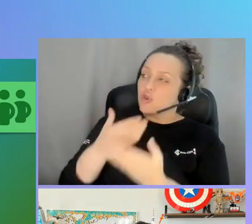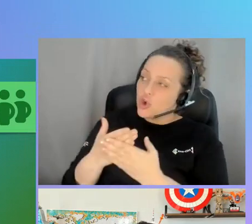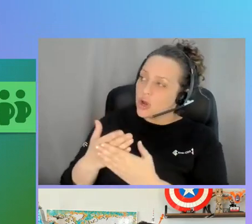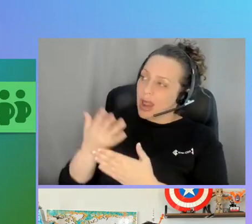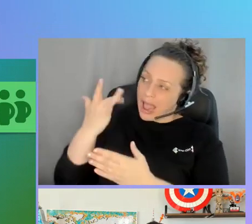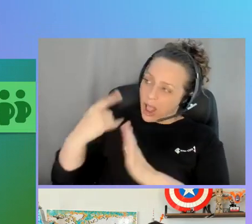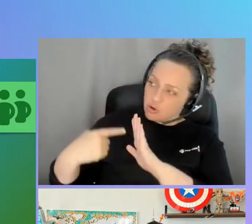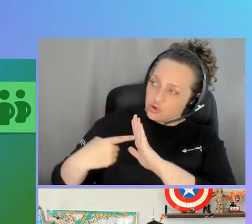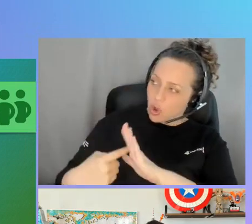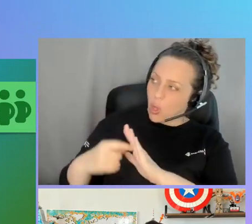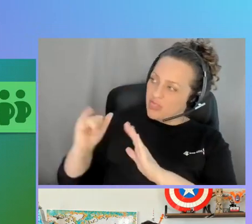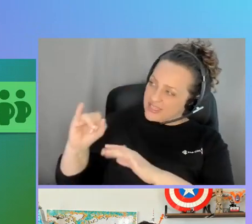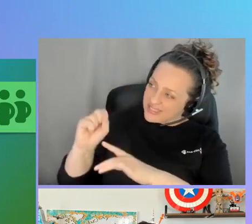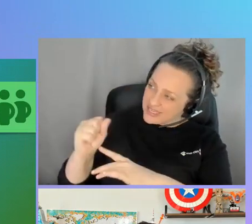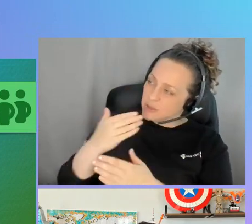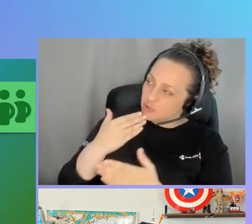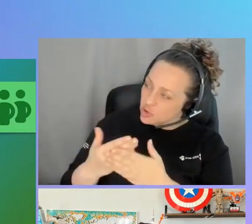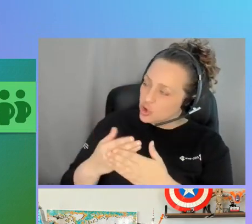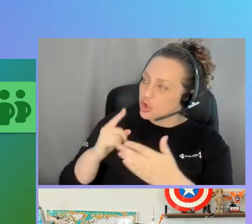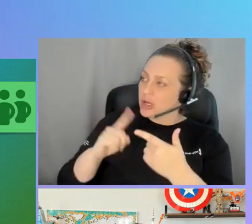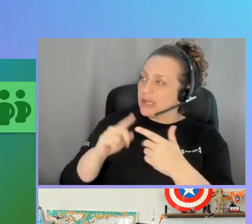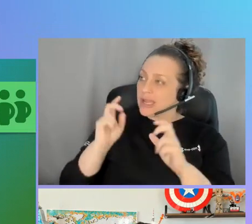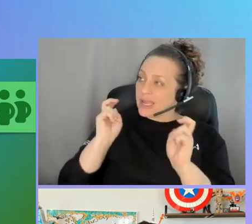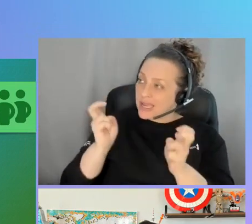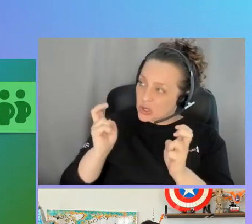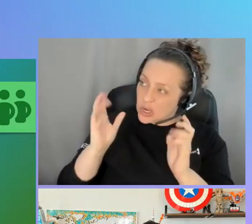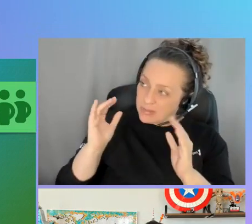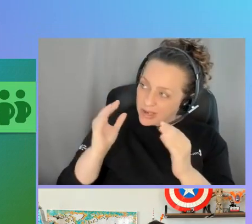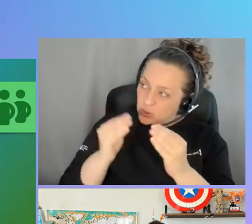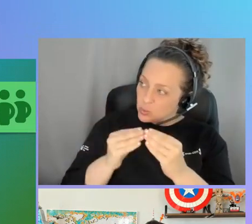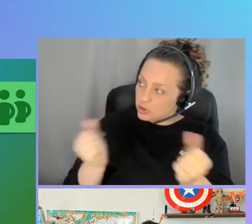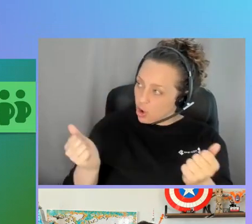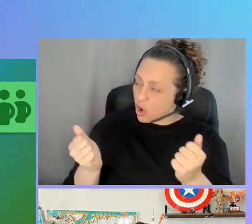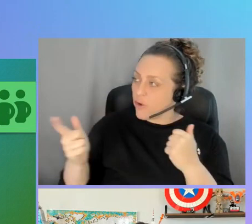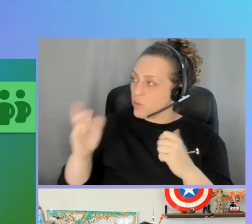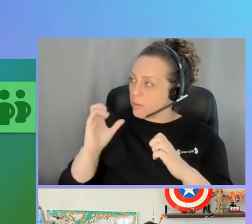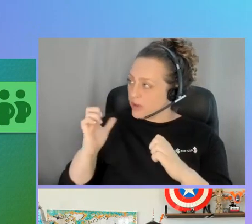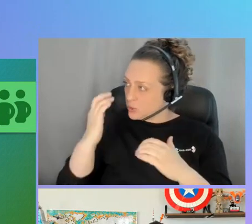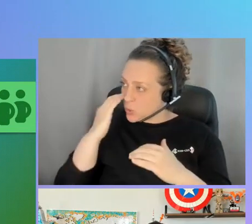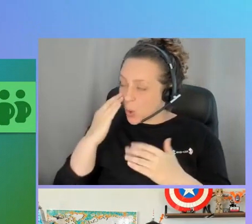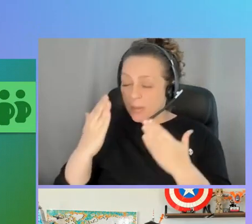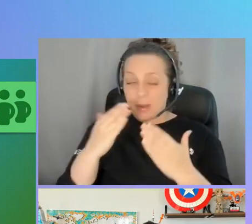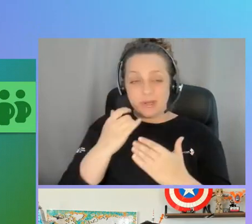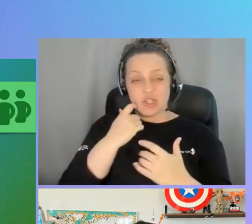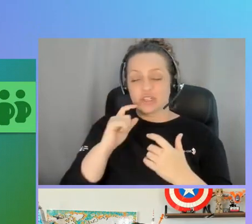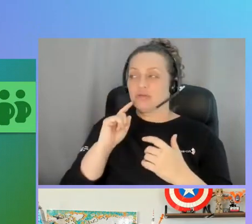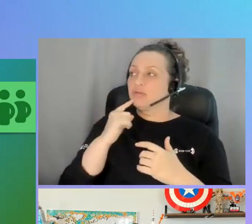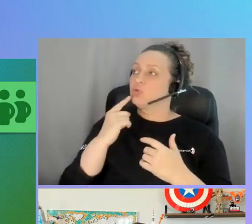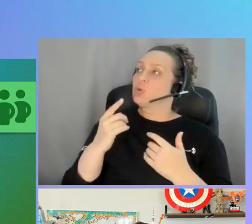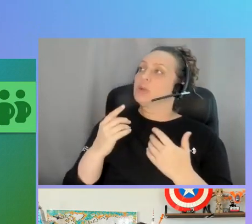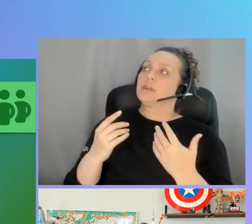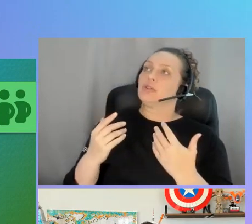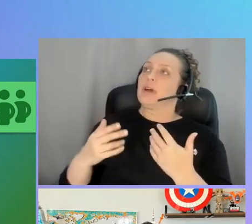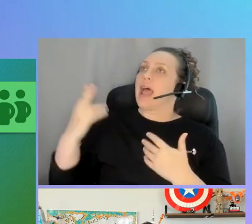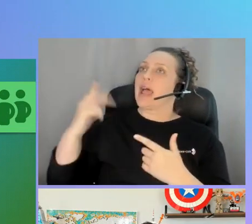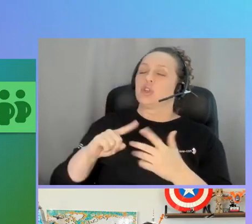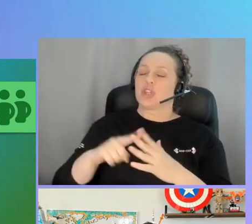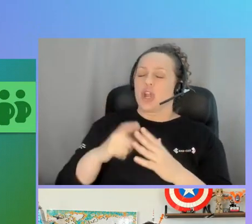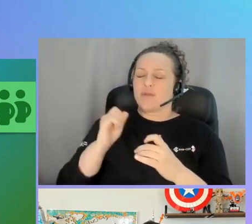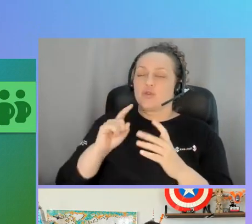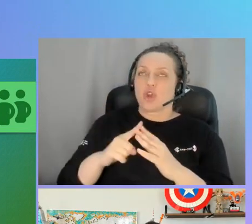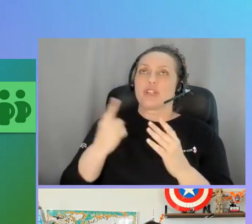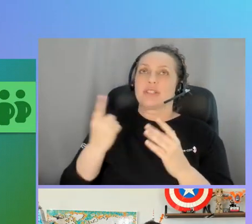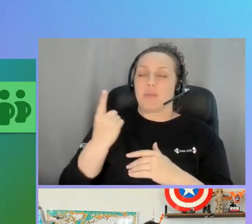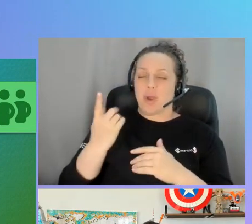to? What types of issues are you expecting to be resolved? Maybe it's just critical and high to start, because you got to start somewhere,